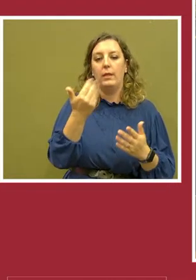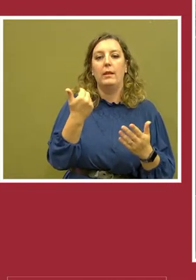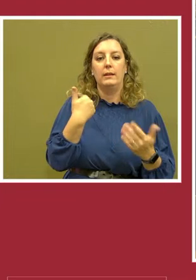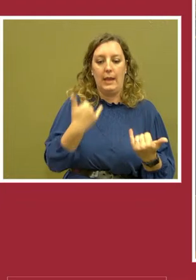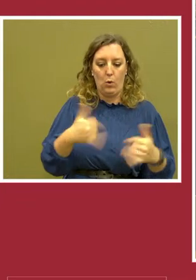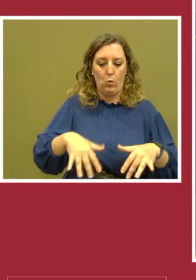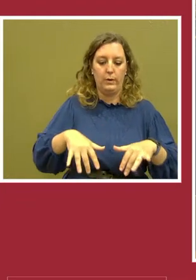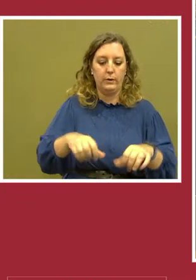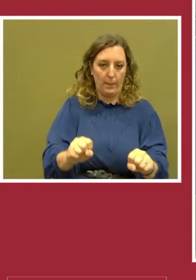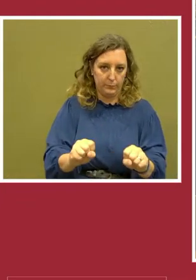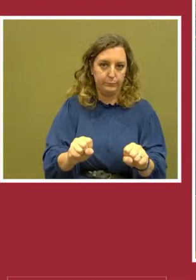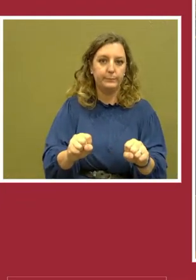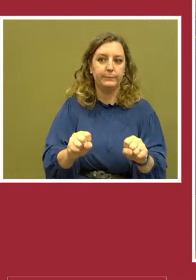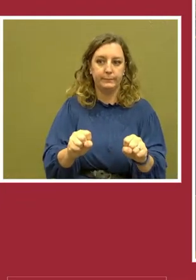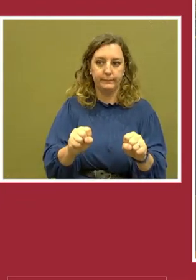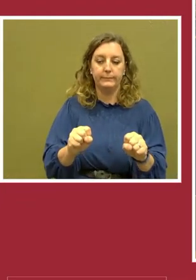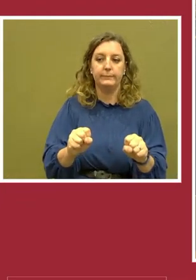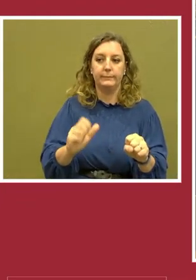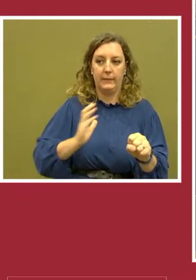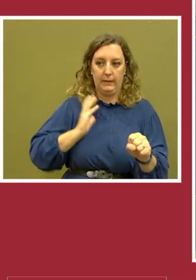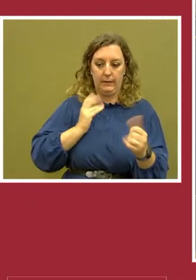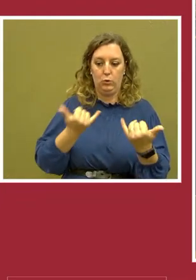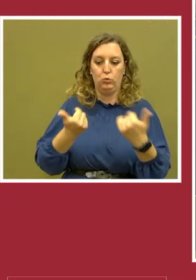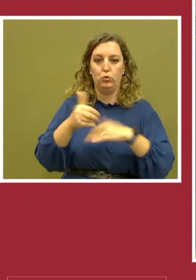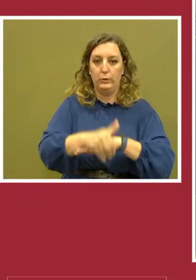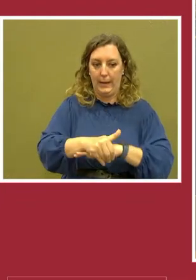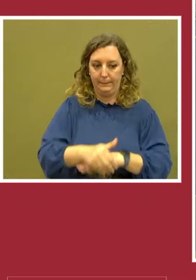into adoption officially tonight.